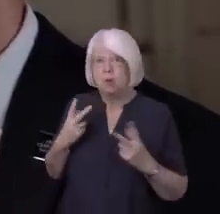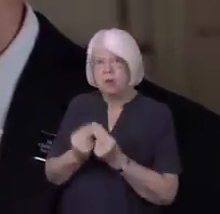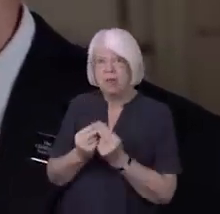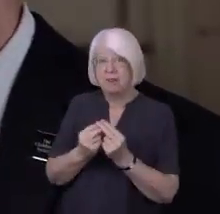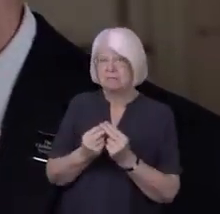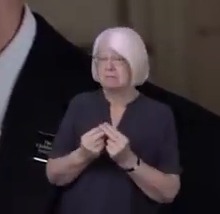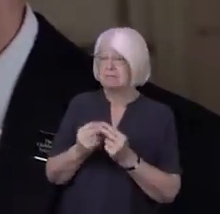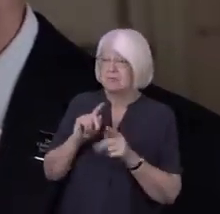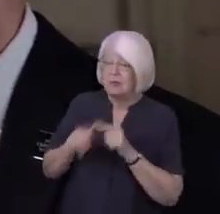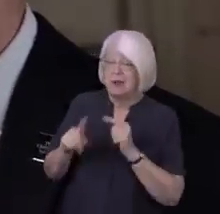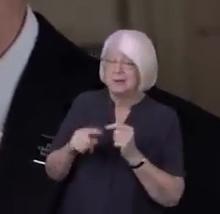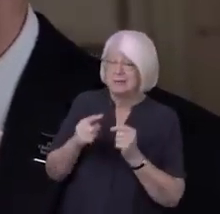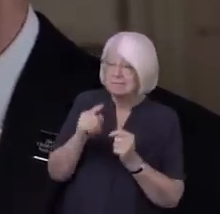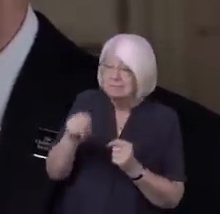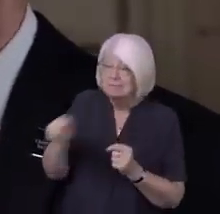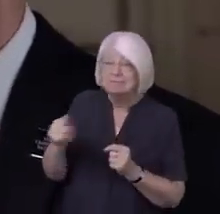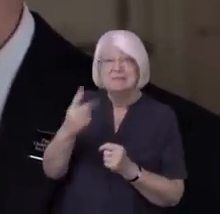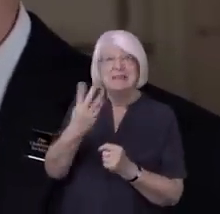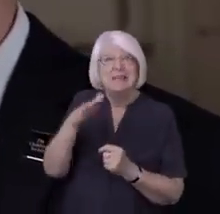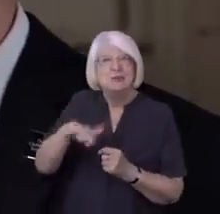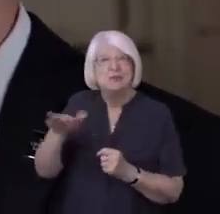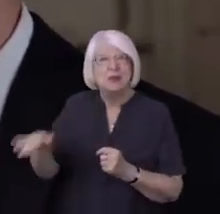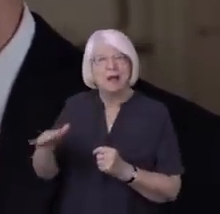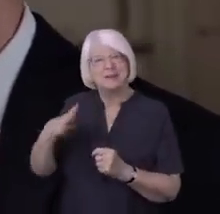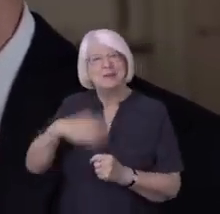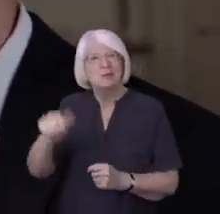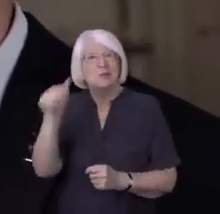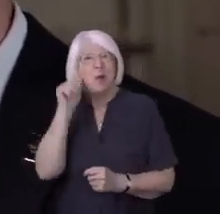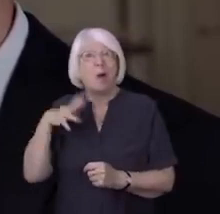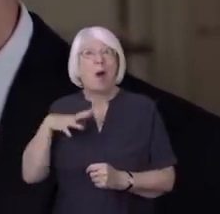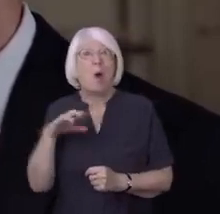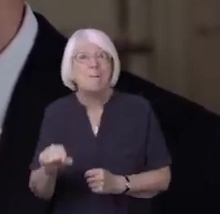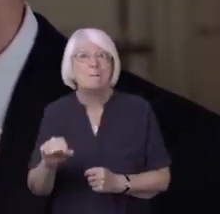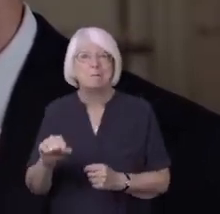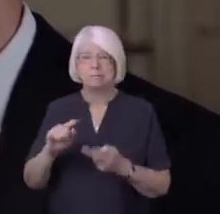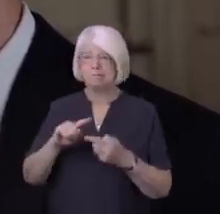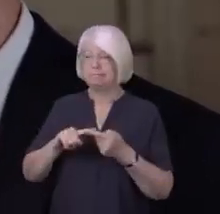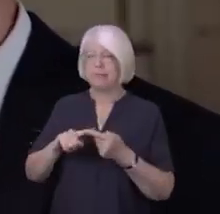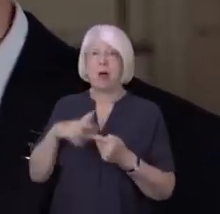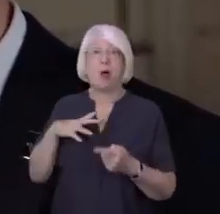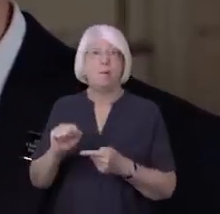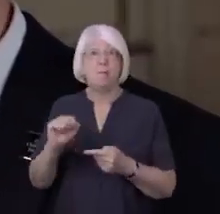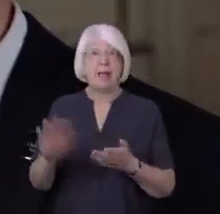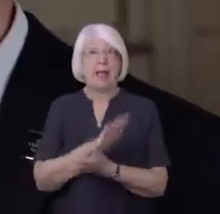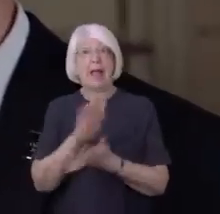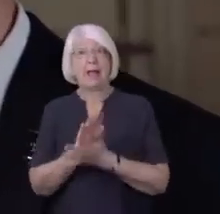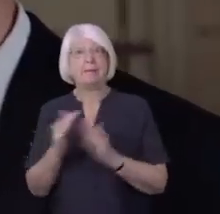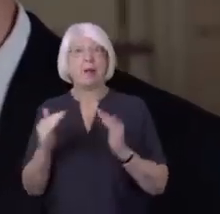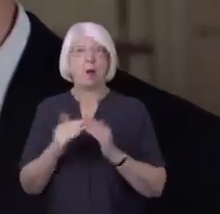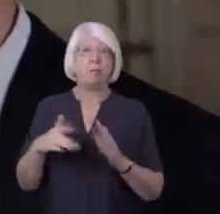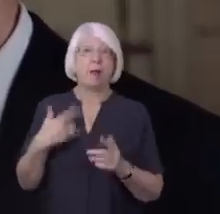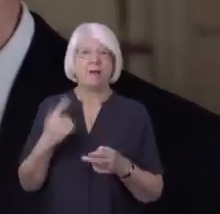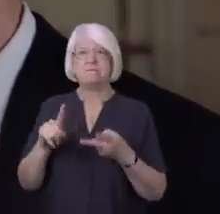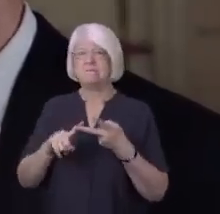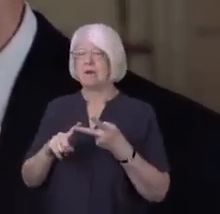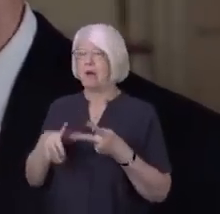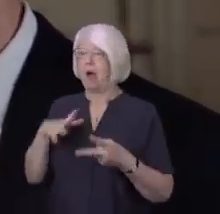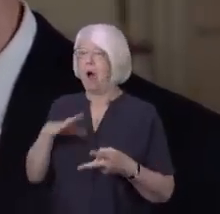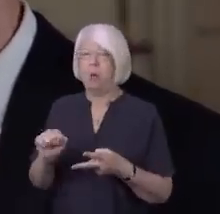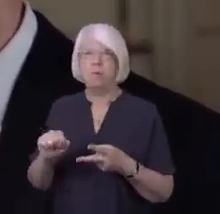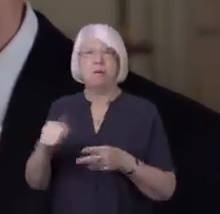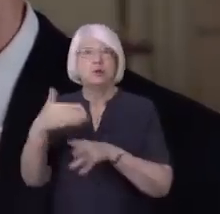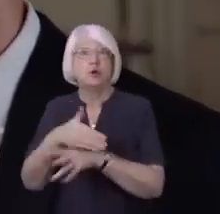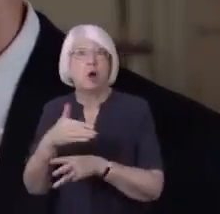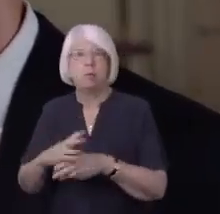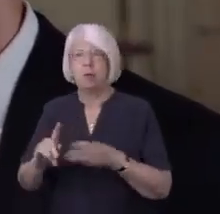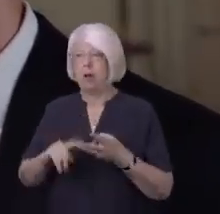to know hope. Hope of a happier home life, hope of getting a job, hope of escaping those who harm them,